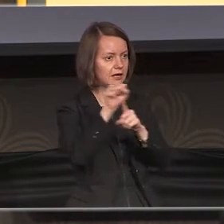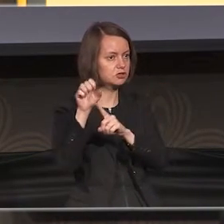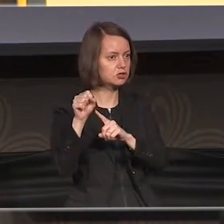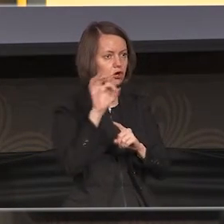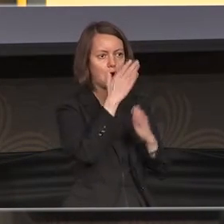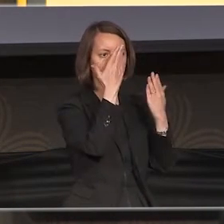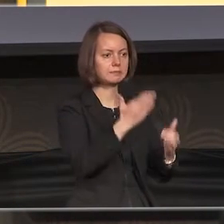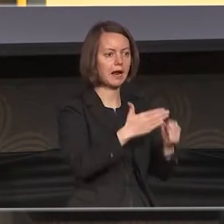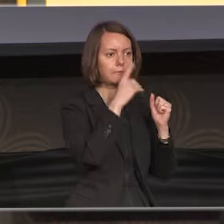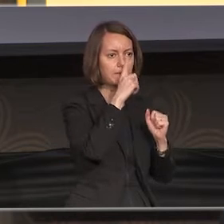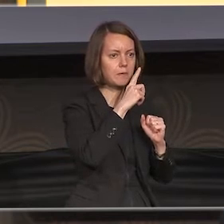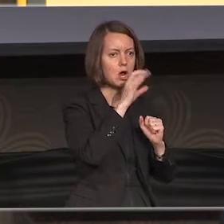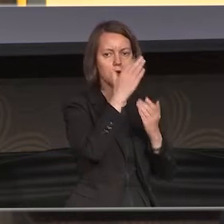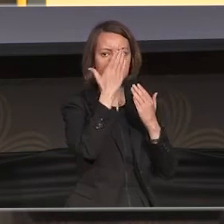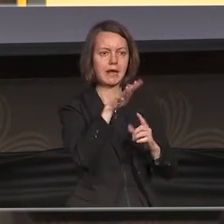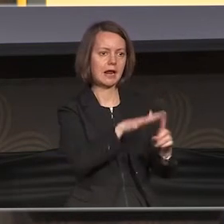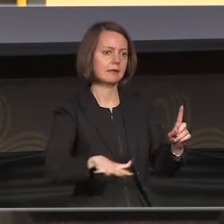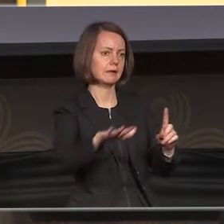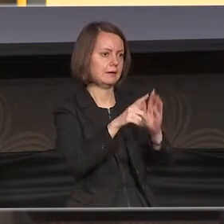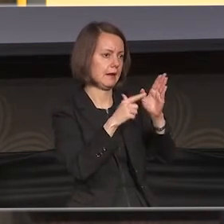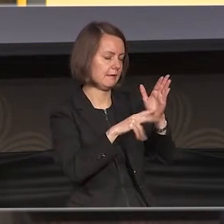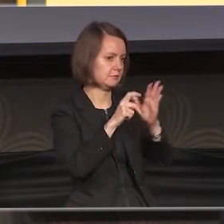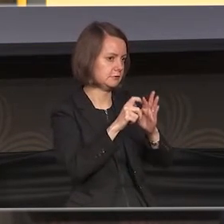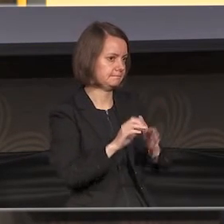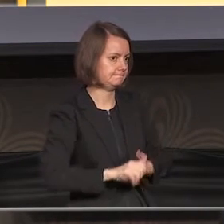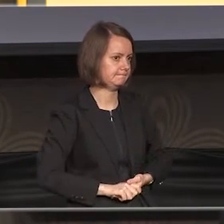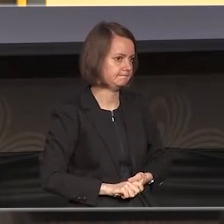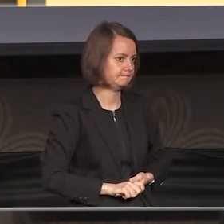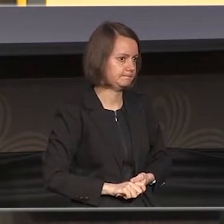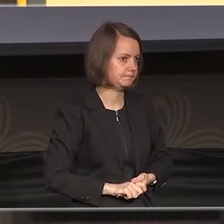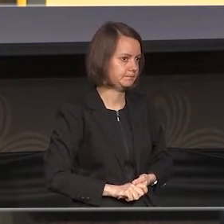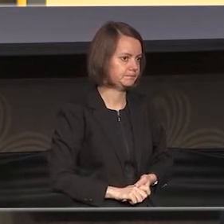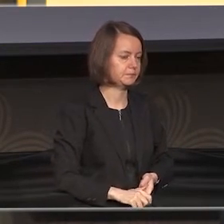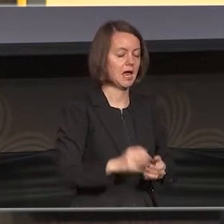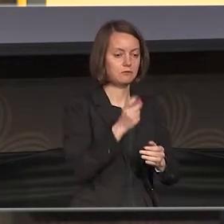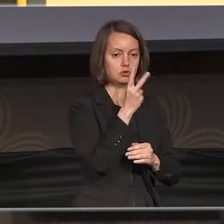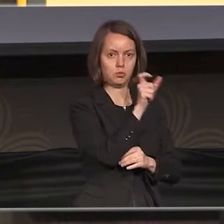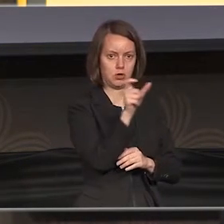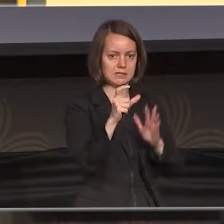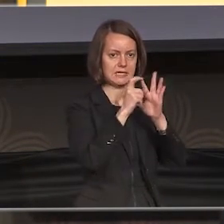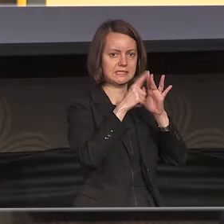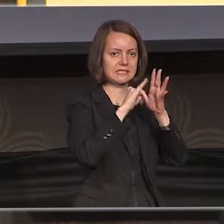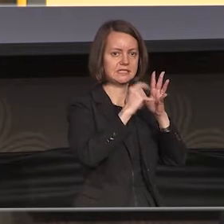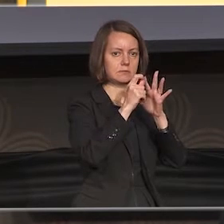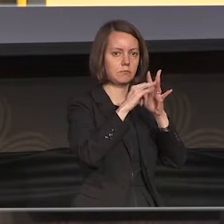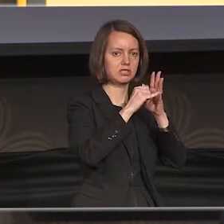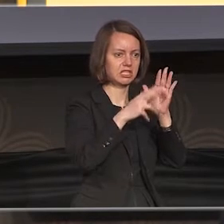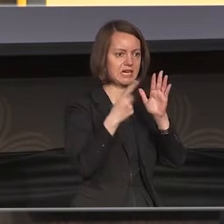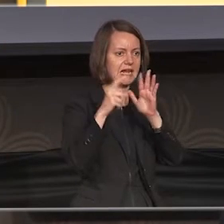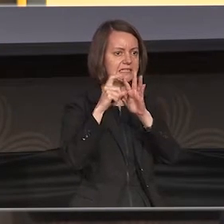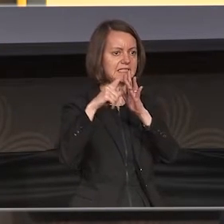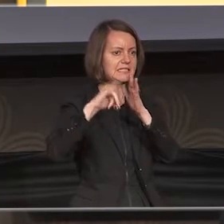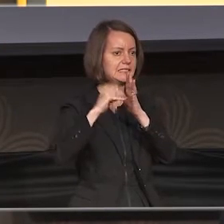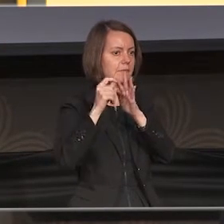Aboriginal people and traditional lands today. Now, the terms dispossession and displacement, they used to be words of the